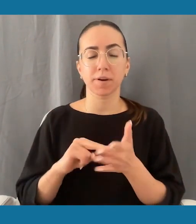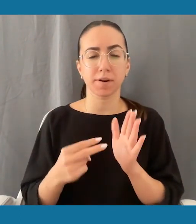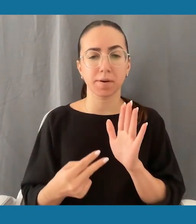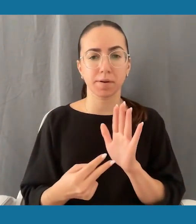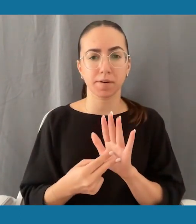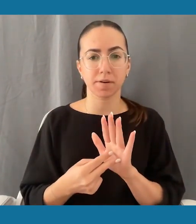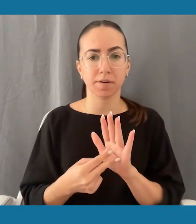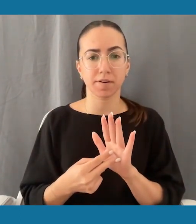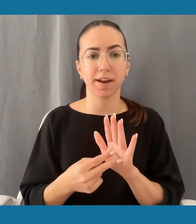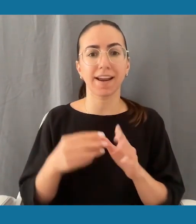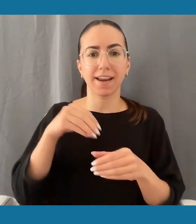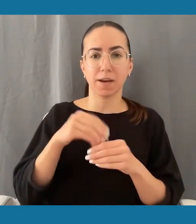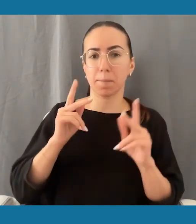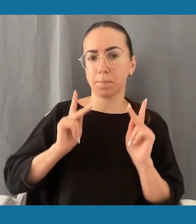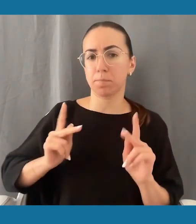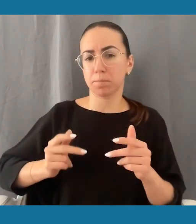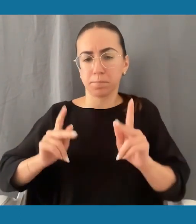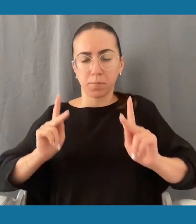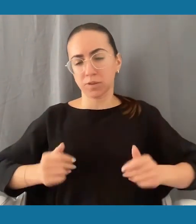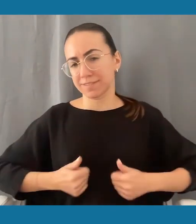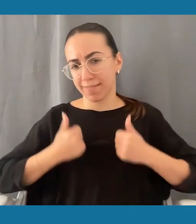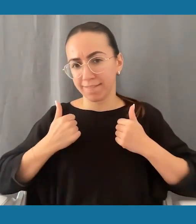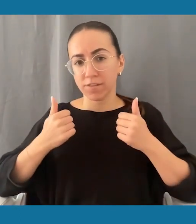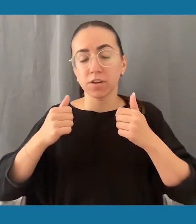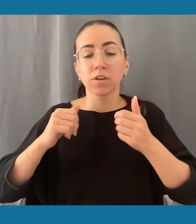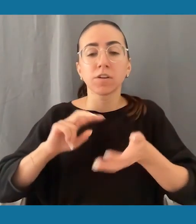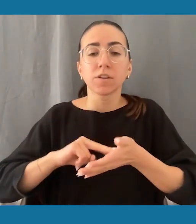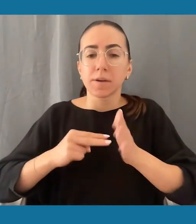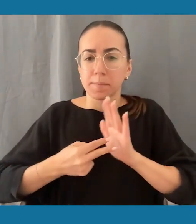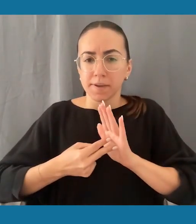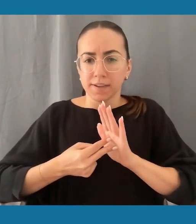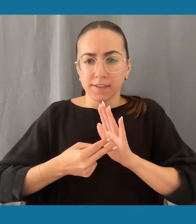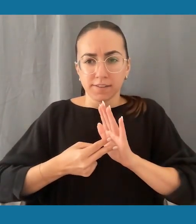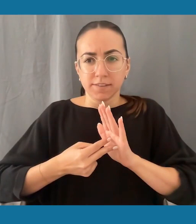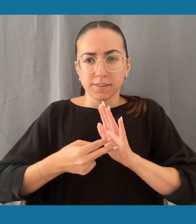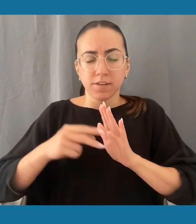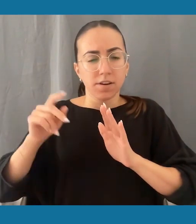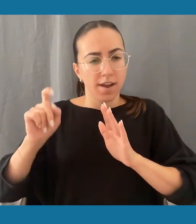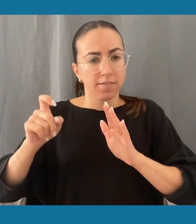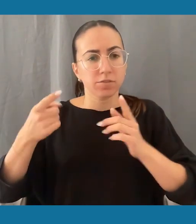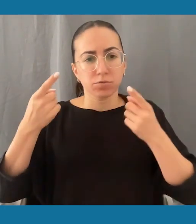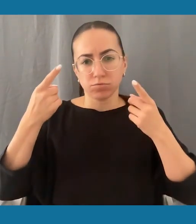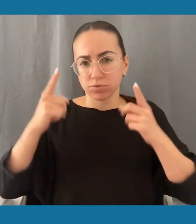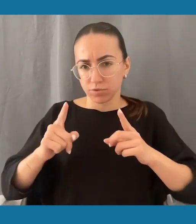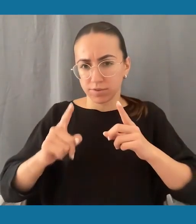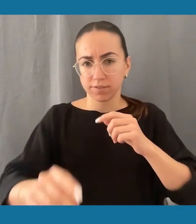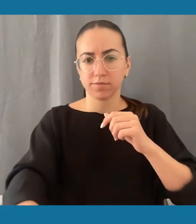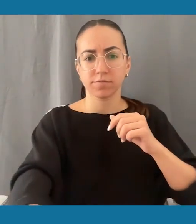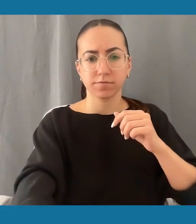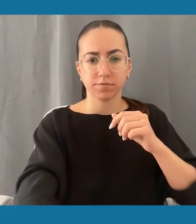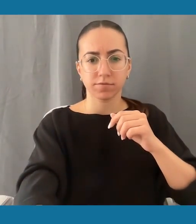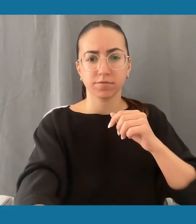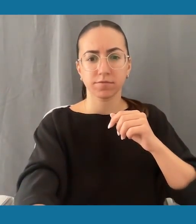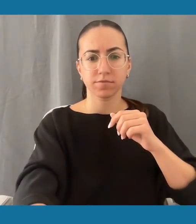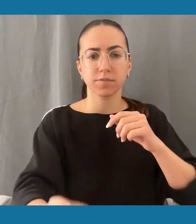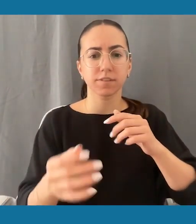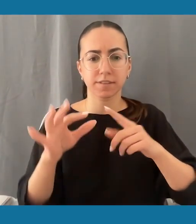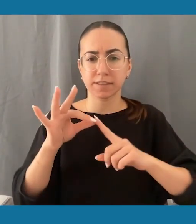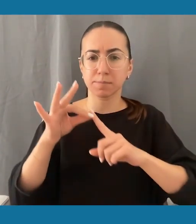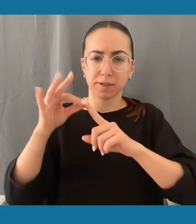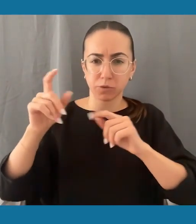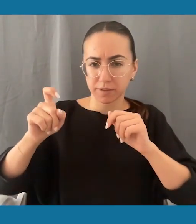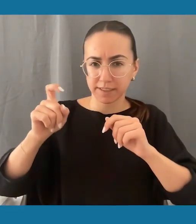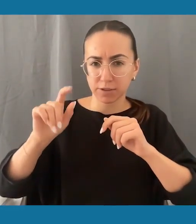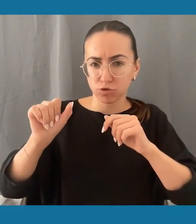means created during one's lifetime. So there is no way to create a self-settled first party